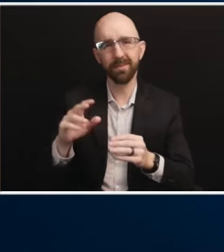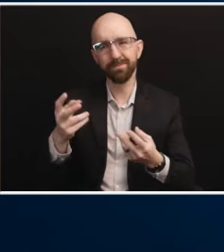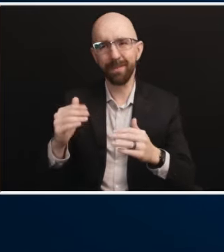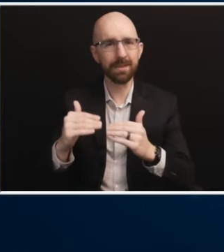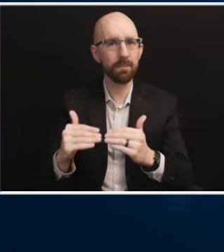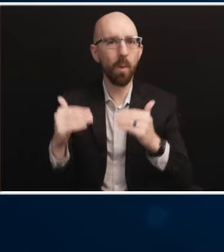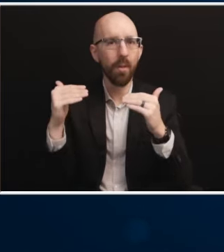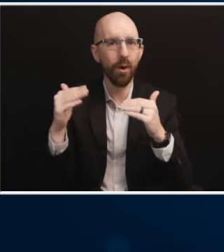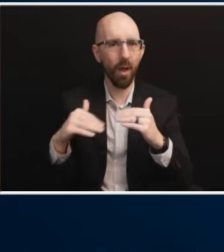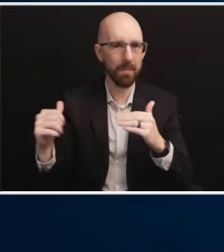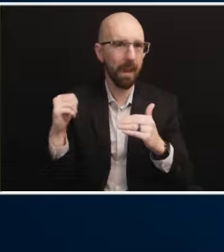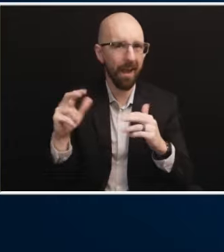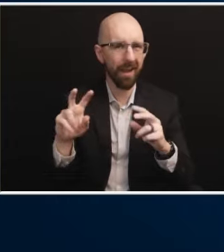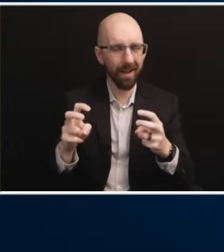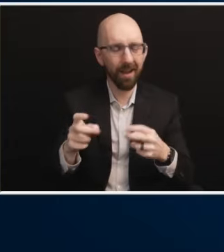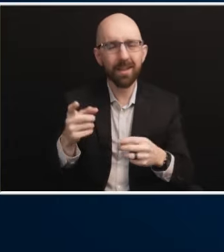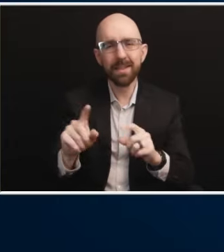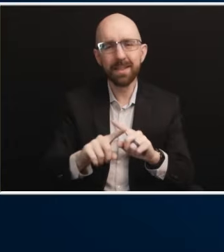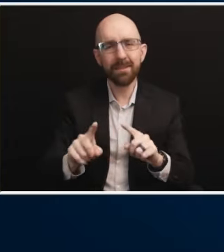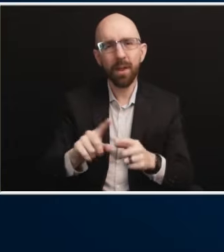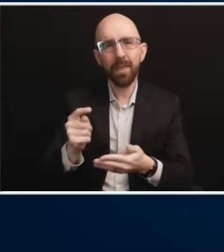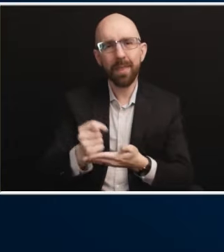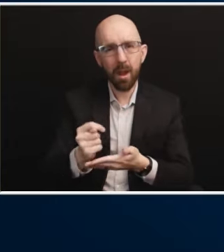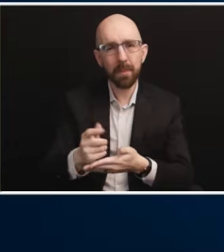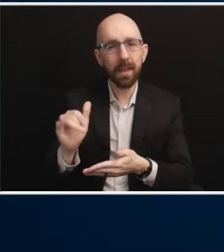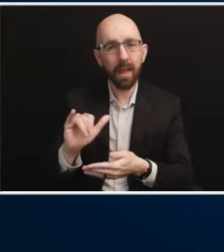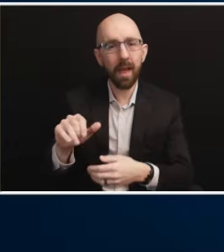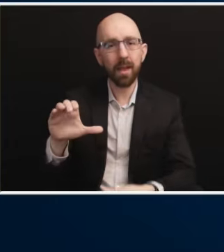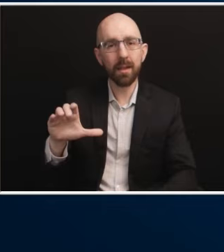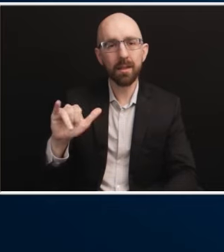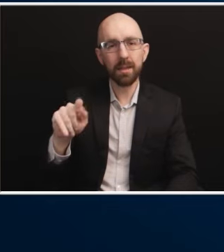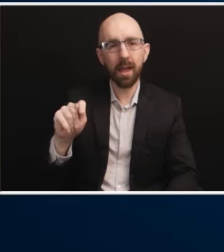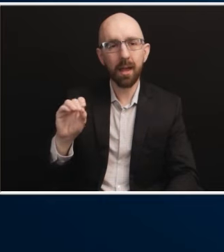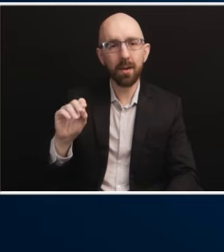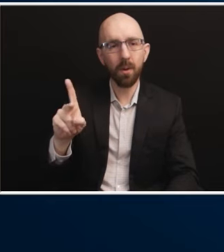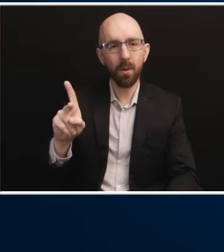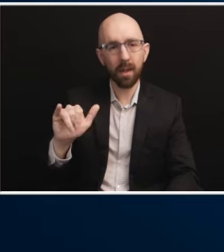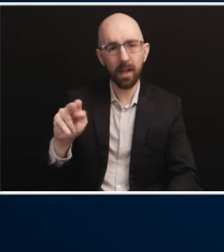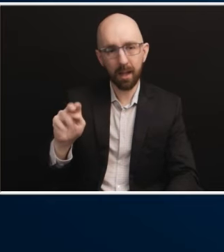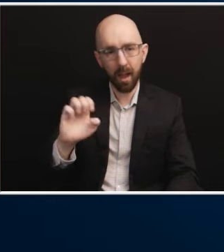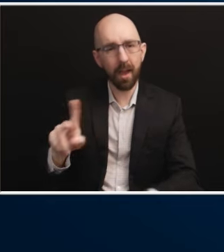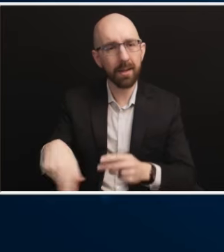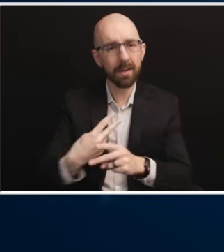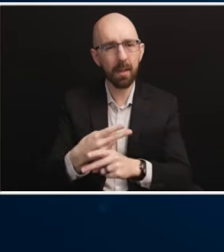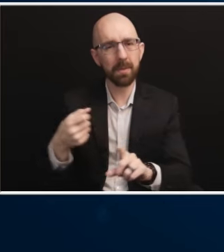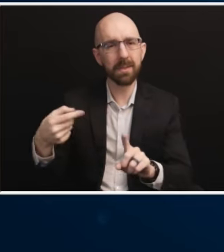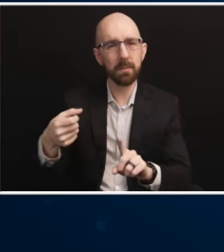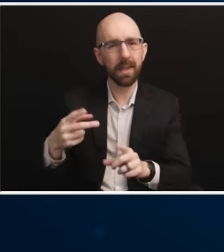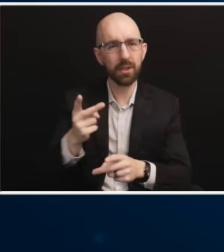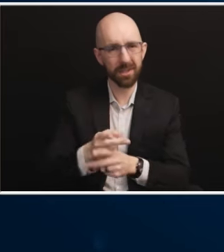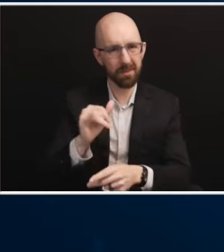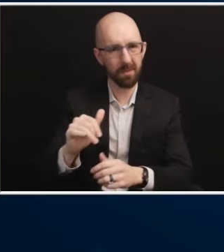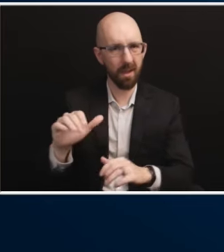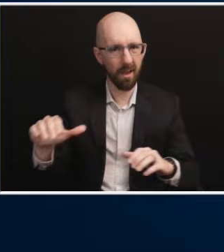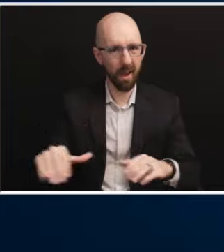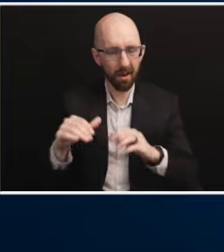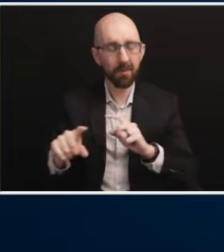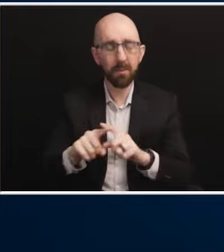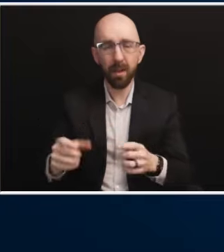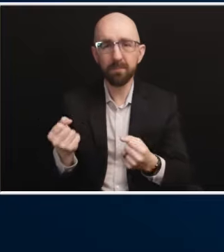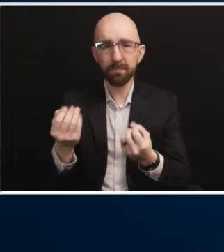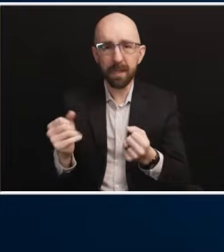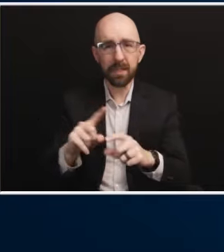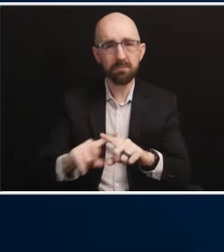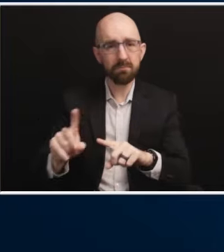adjunctive therapies, whether that includes some cytokine type stimulation to try and keep the construct active. But there's a lot of things that we can do better